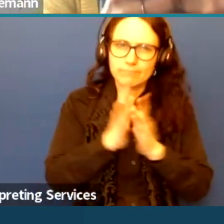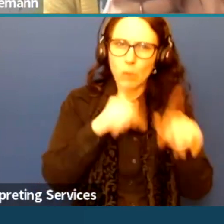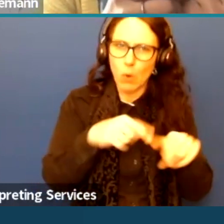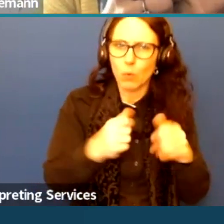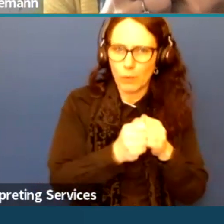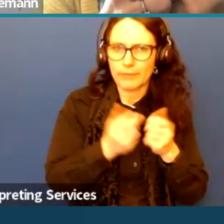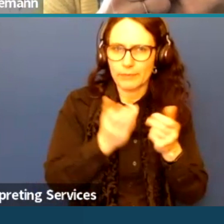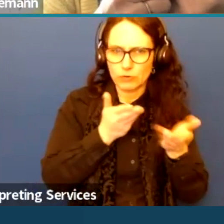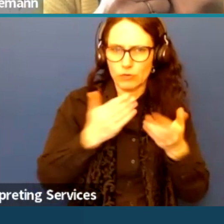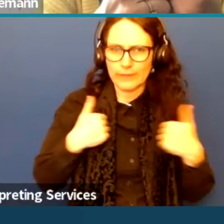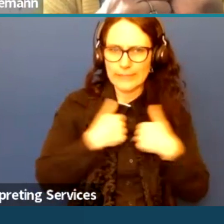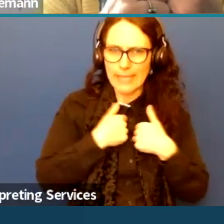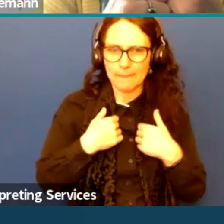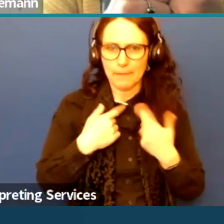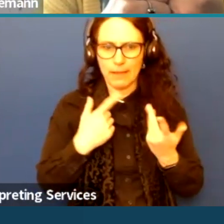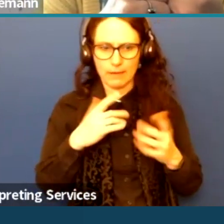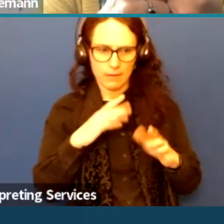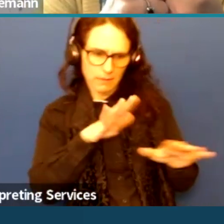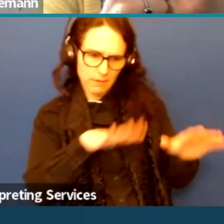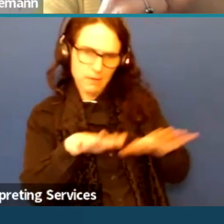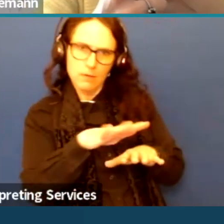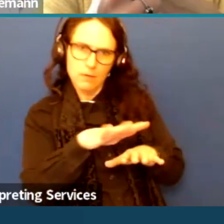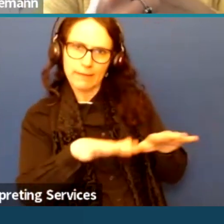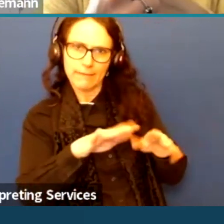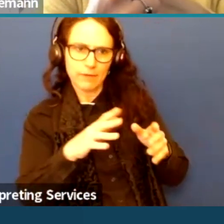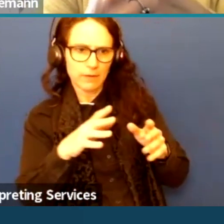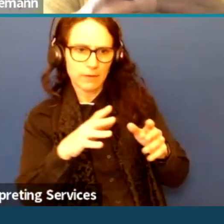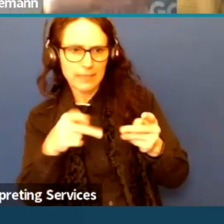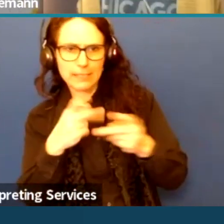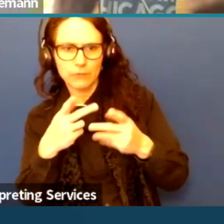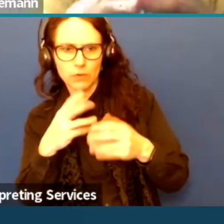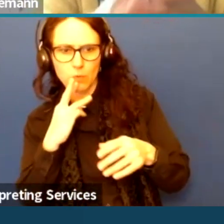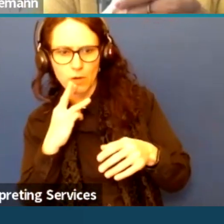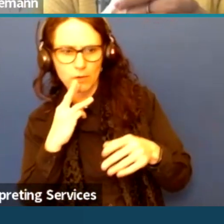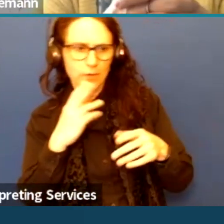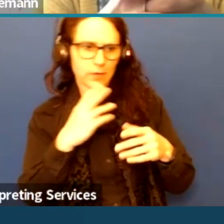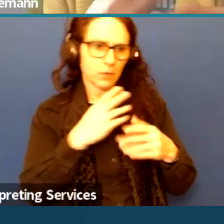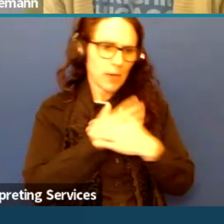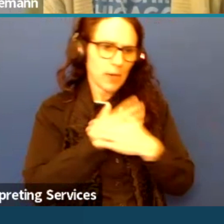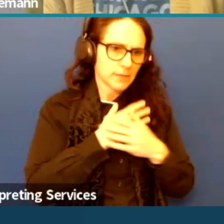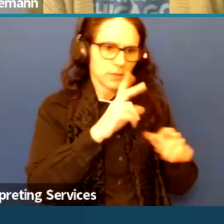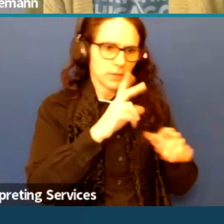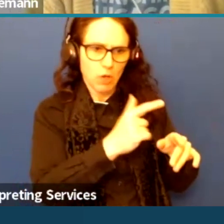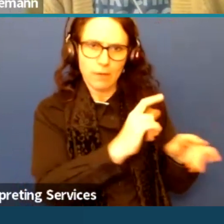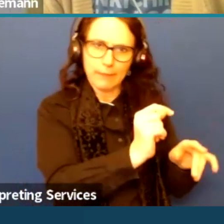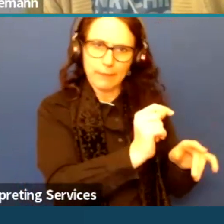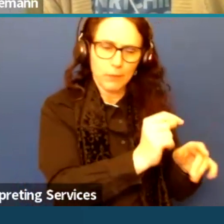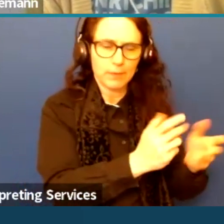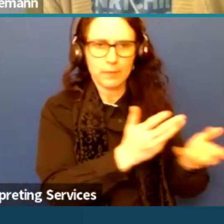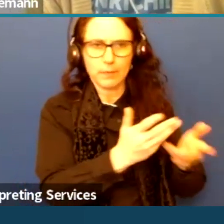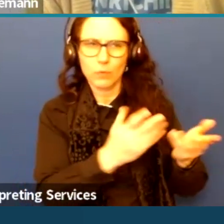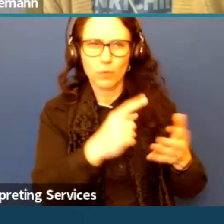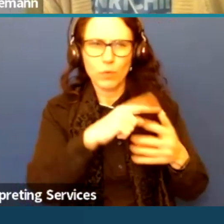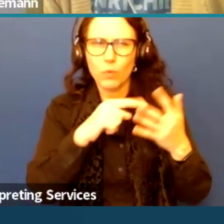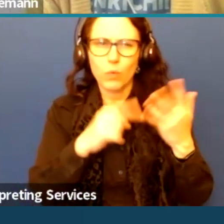there other environmental features aside from a relief area, maybe water? What else would you be ideally looking for to